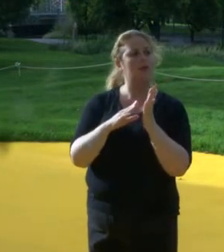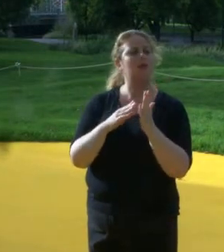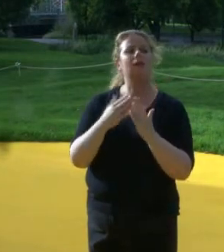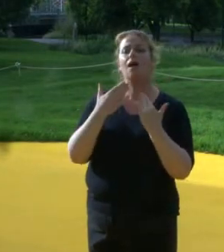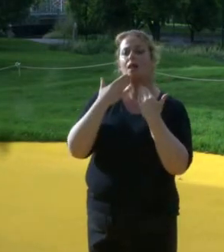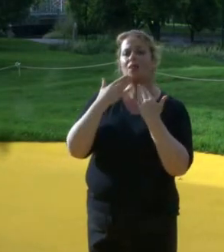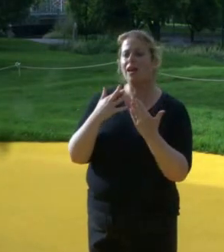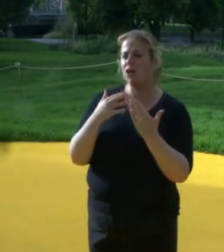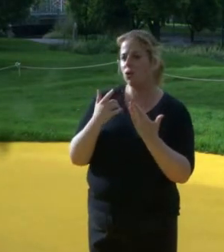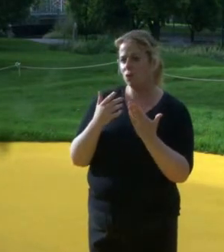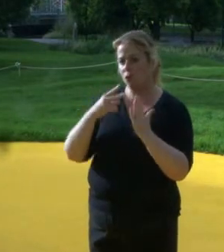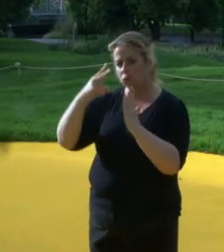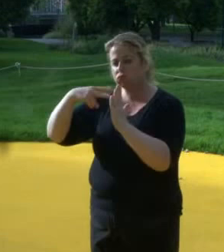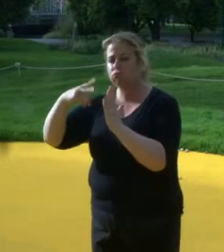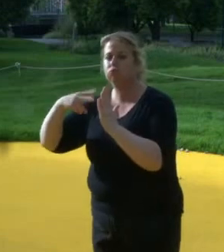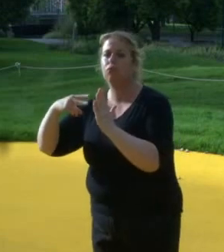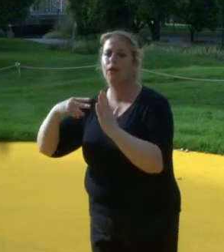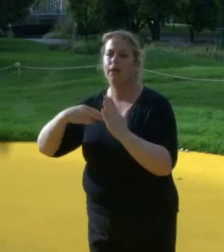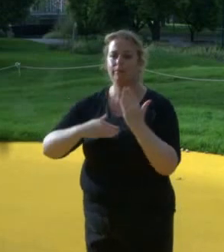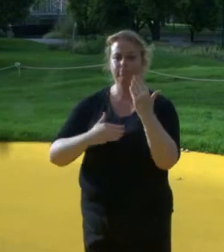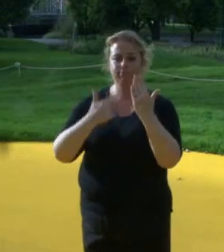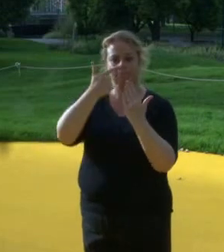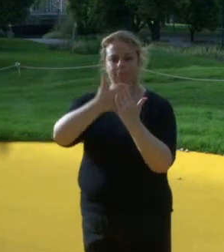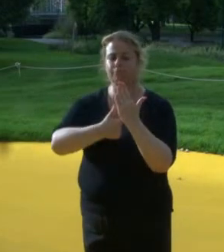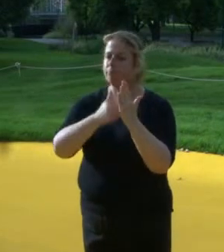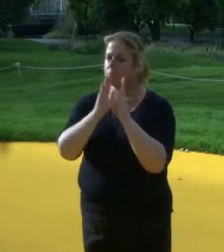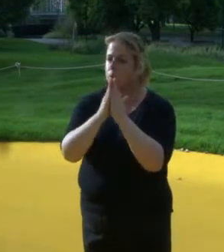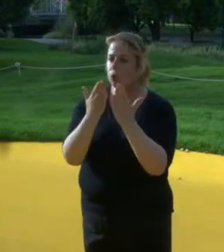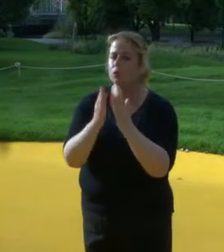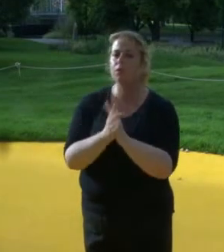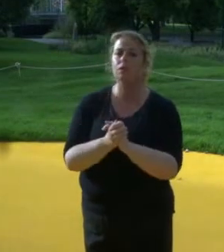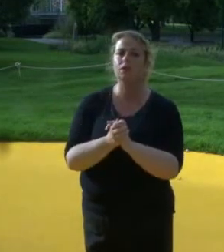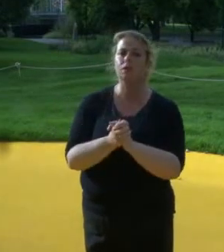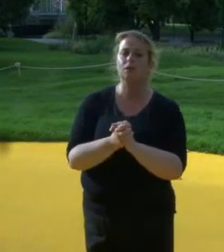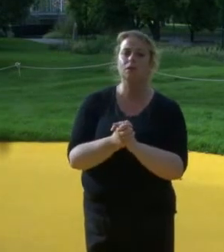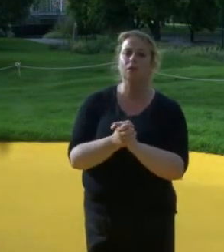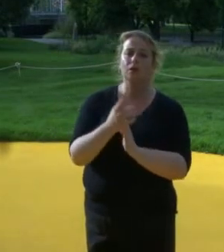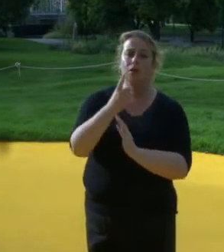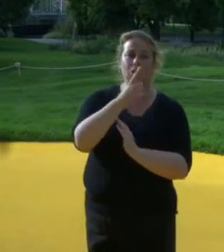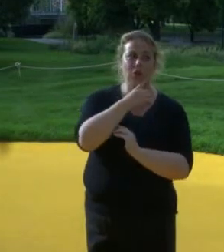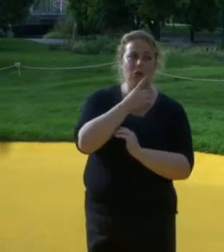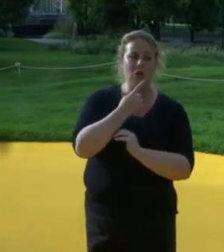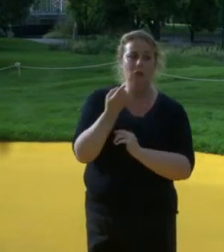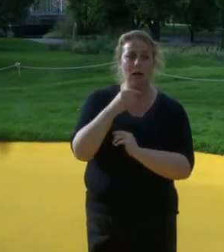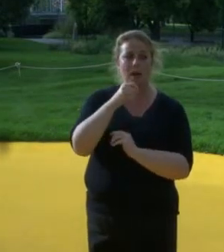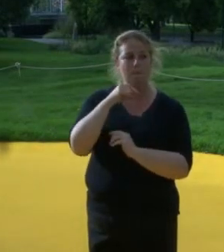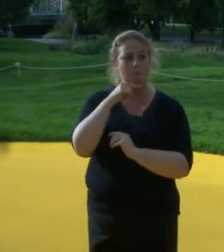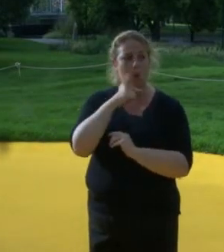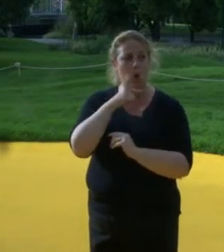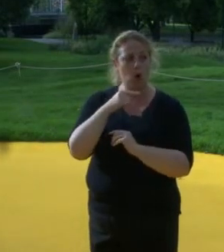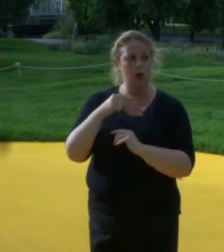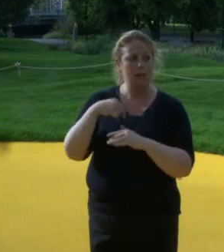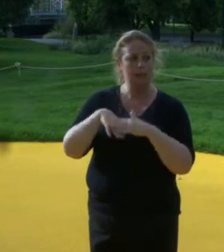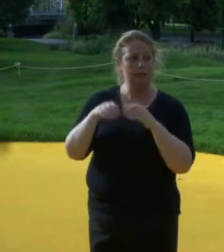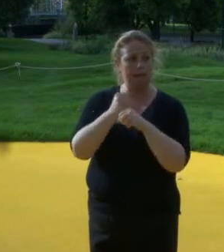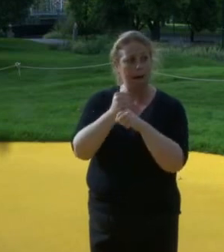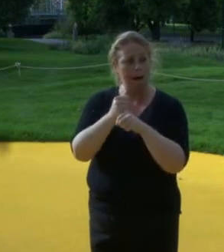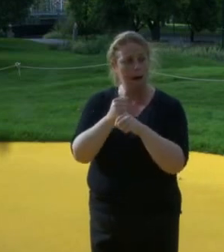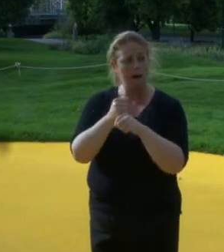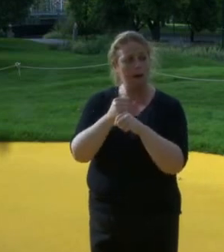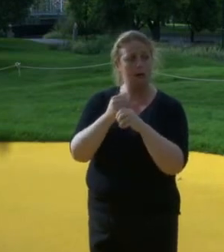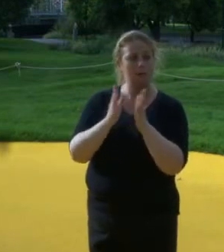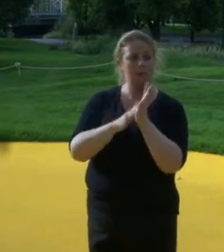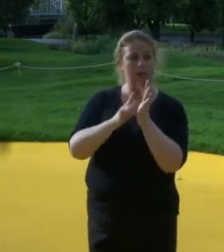and the shortlisted books are Girls in Boys' Cars by Felicity Castagna, published by